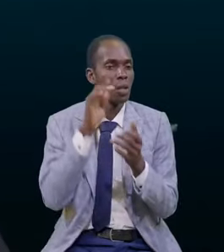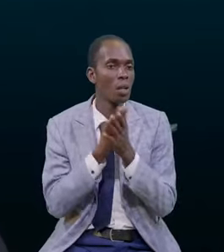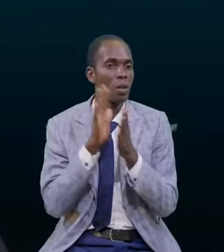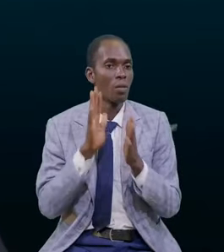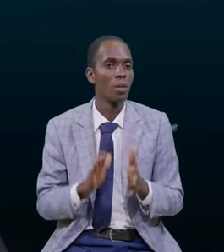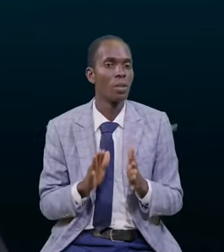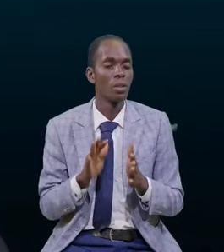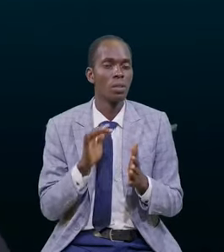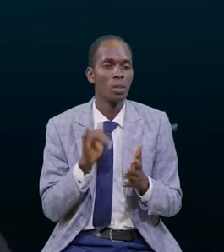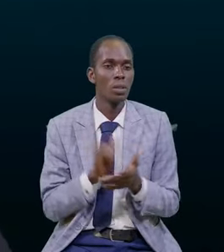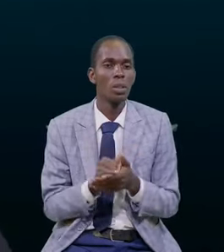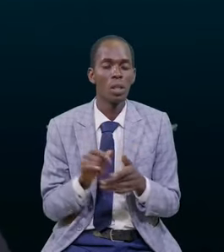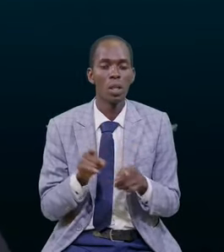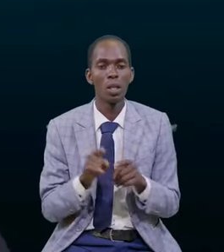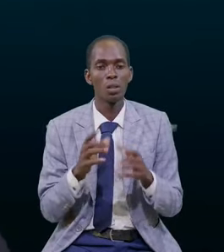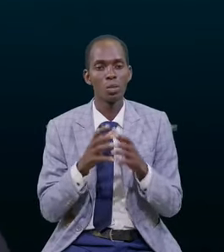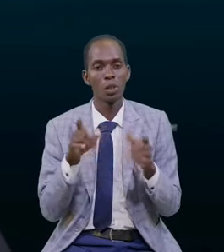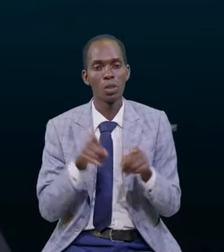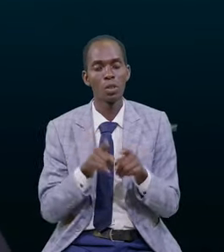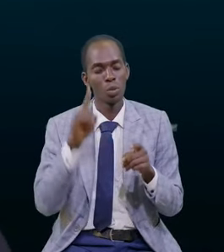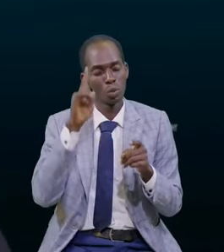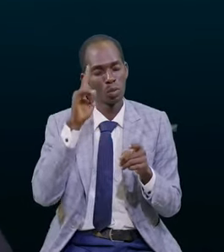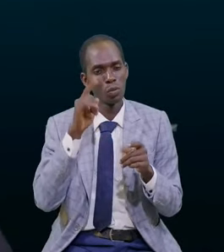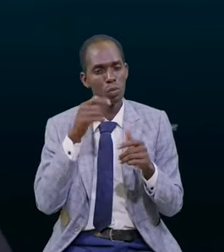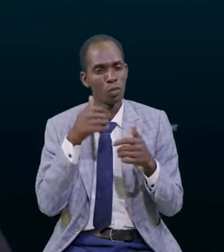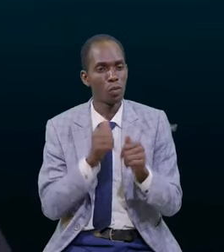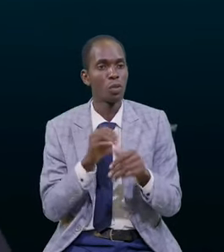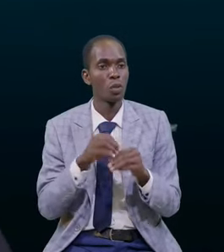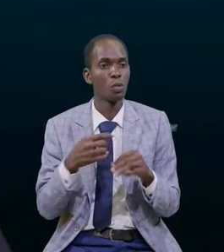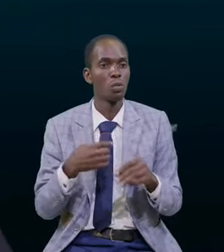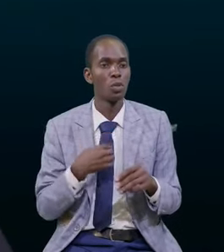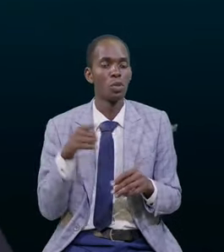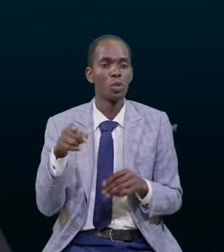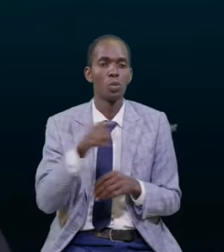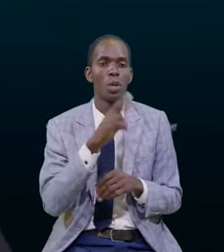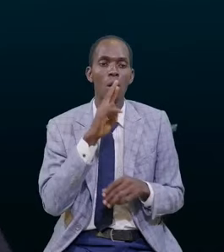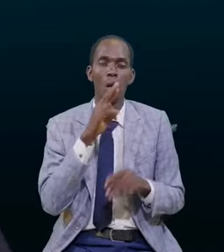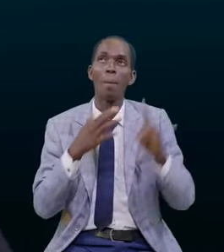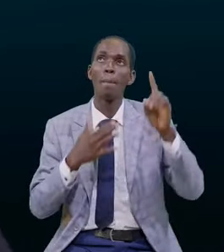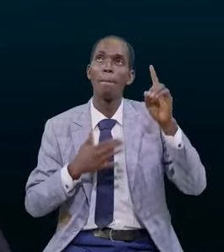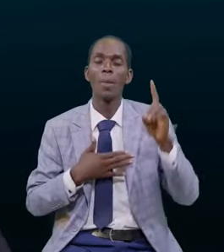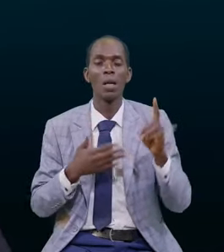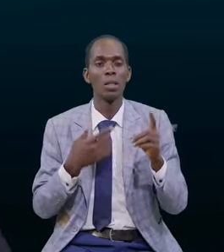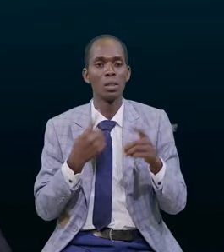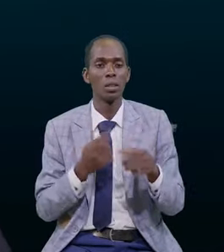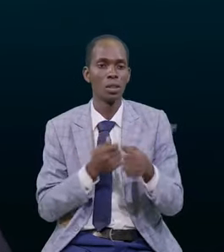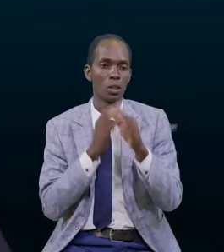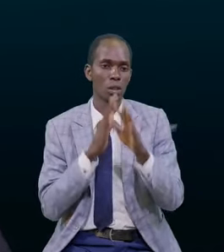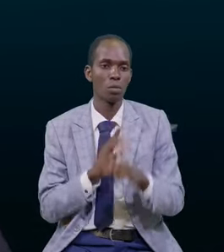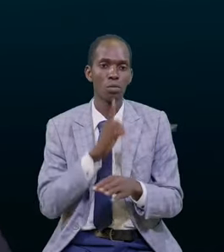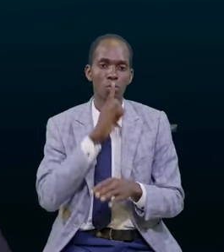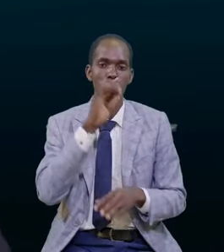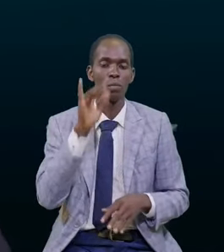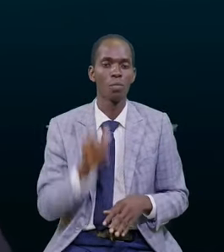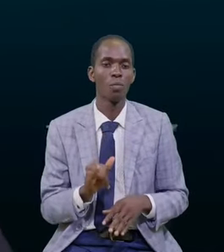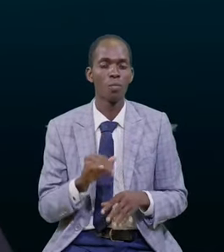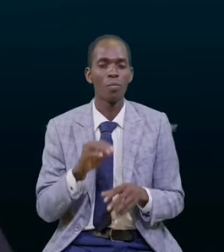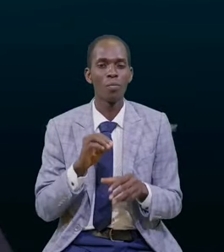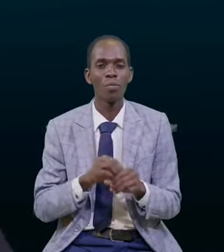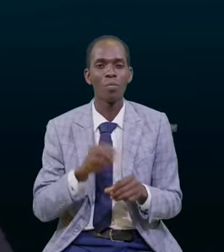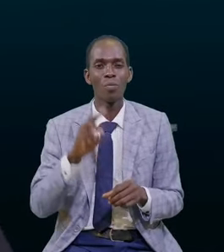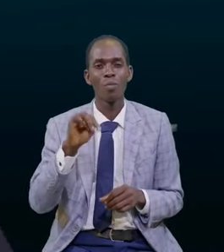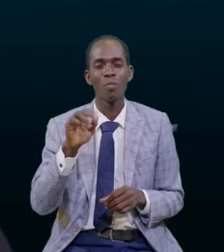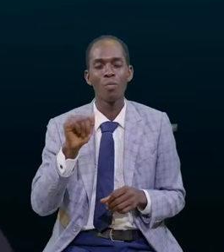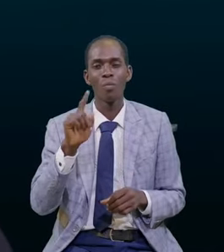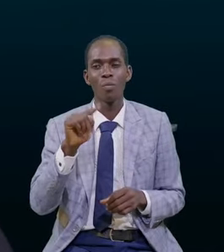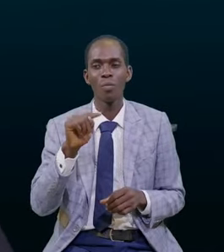because if we don't continue we run the risk of missing eternal life Matthew's gospel chapter 10 we'll read a few more